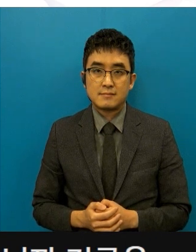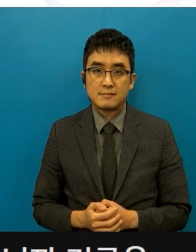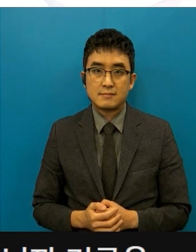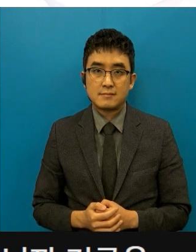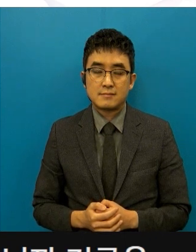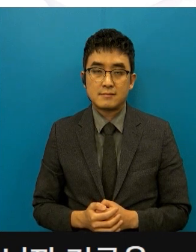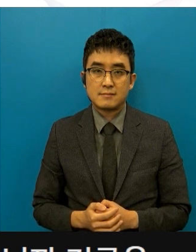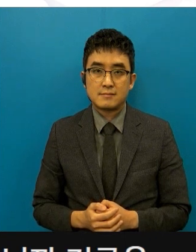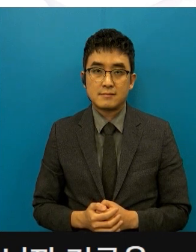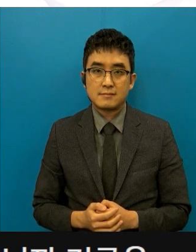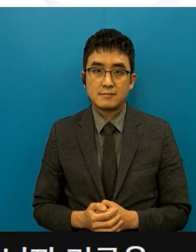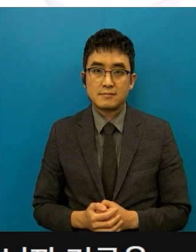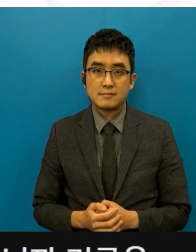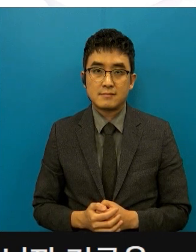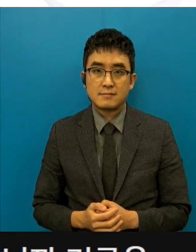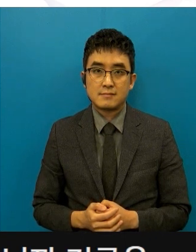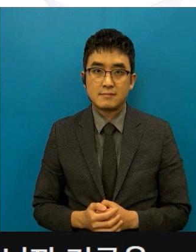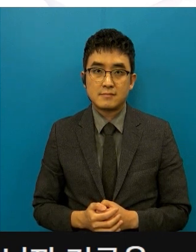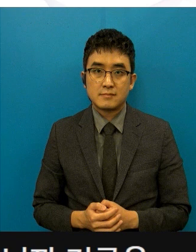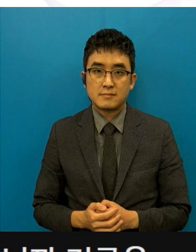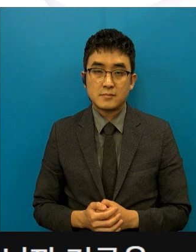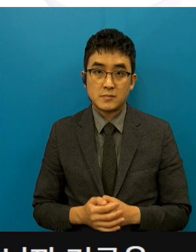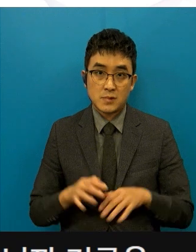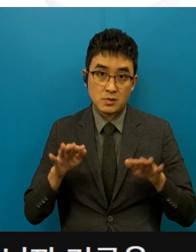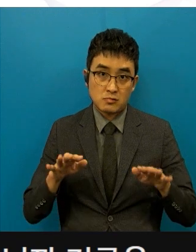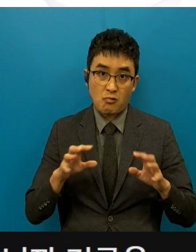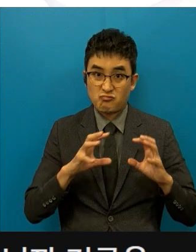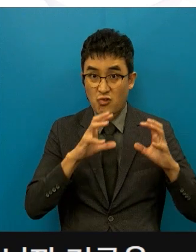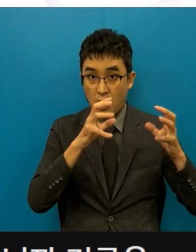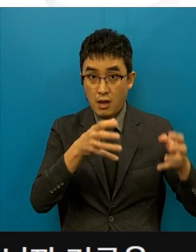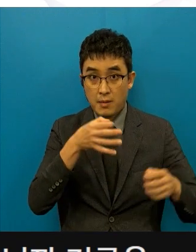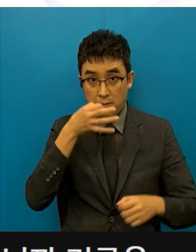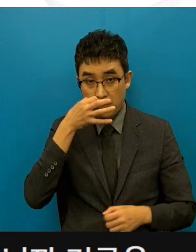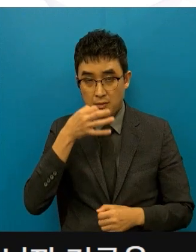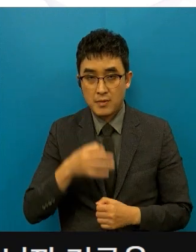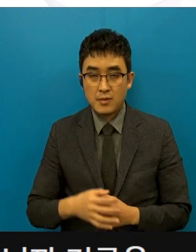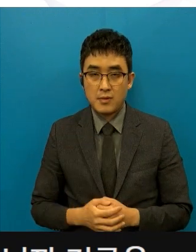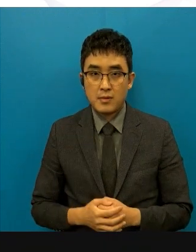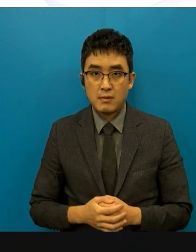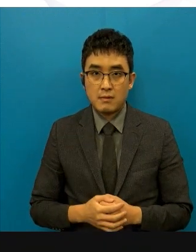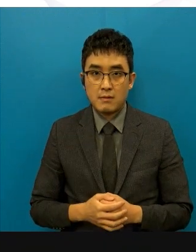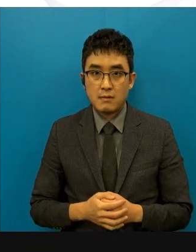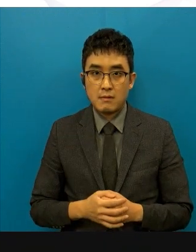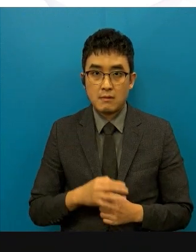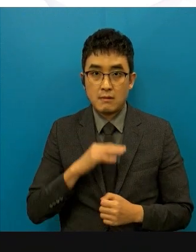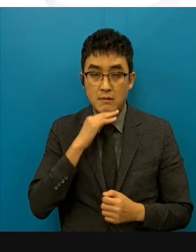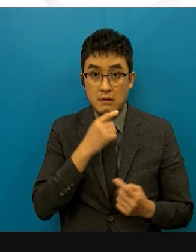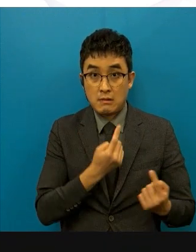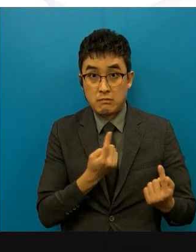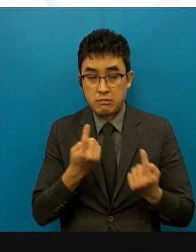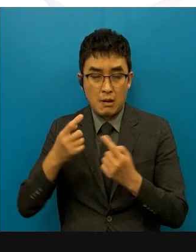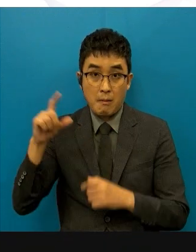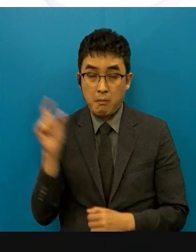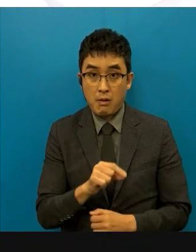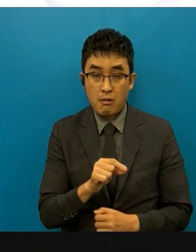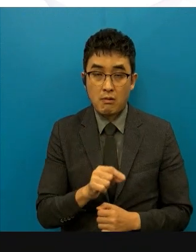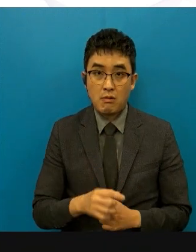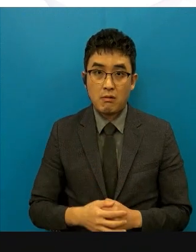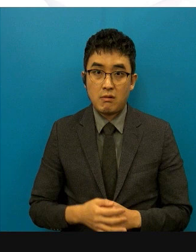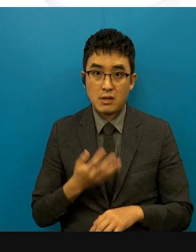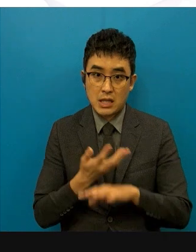right to die, good death. Although yes, I don't know the assisted suicide